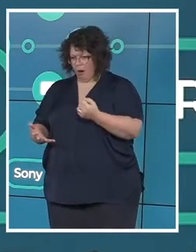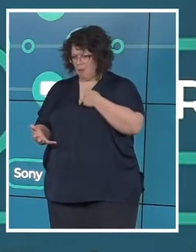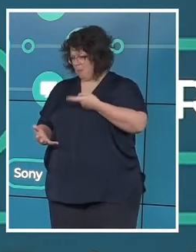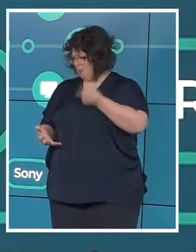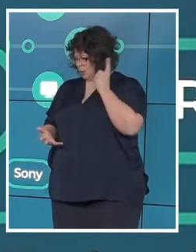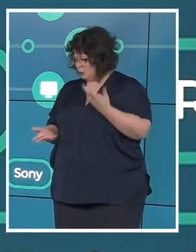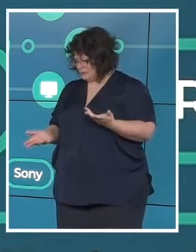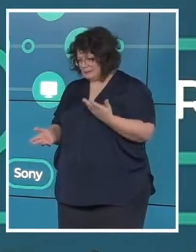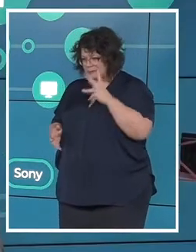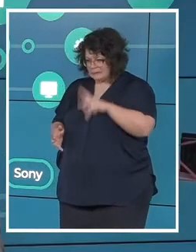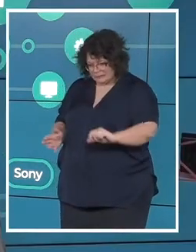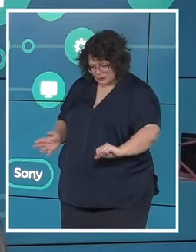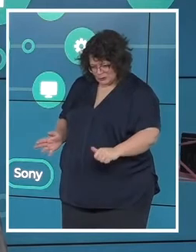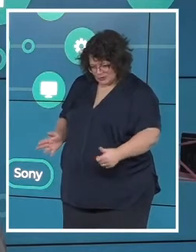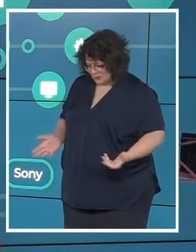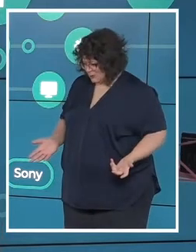see it either.